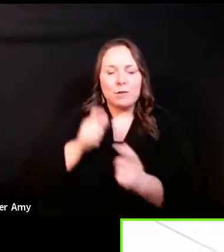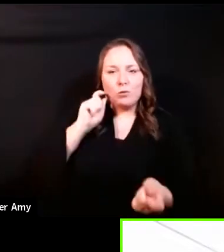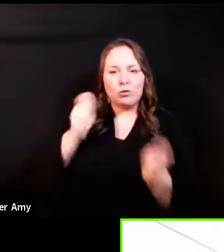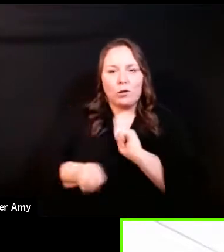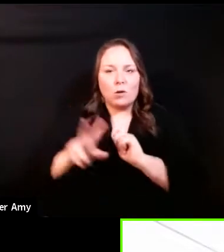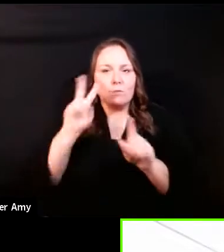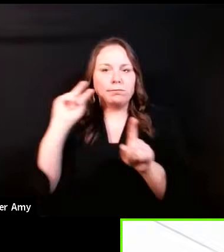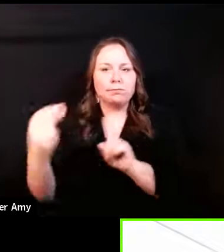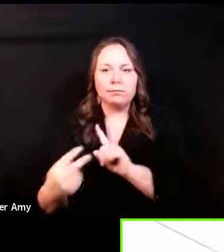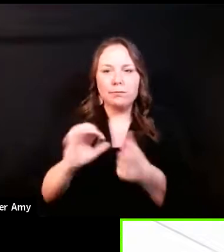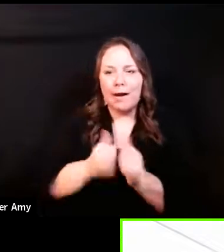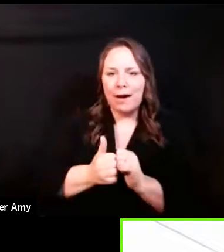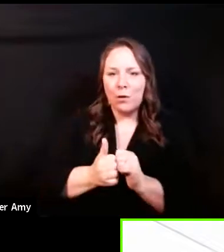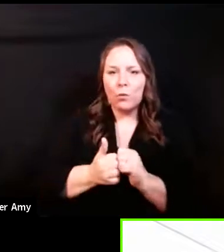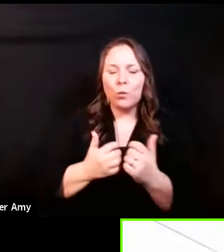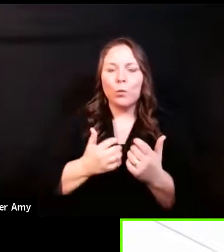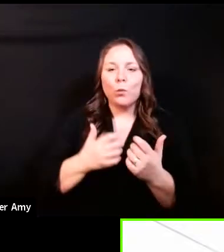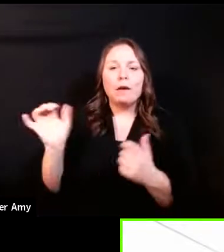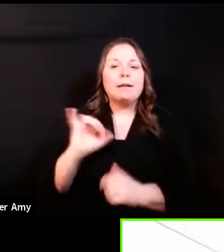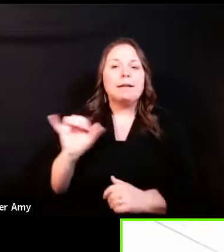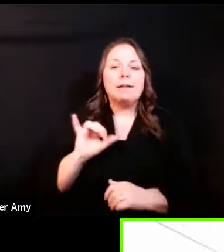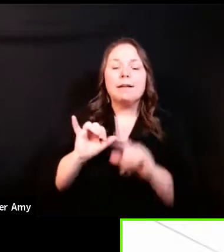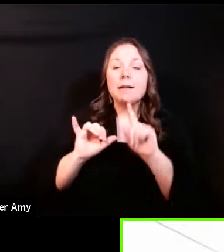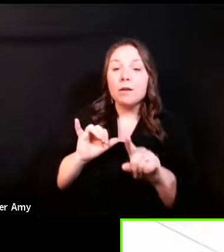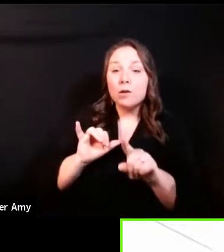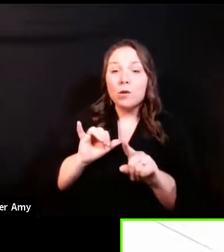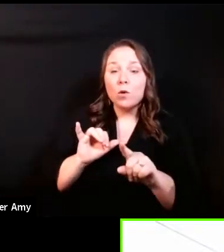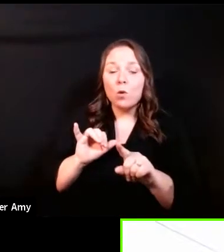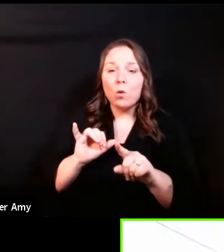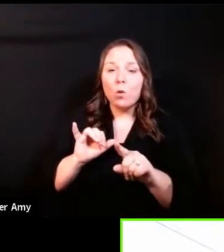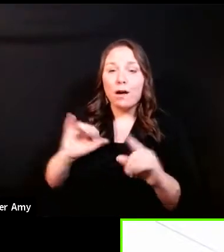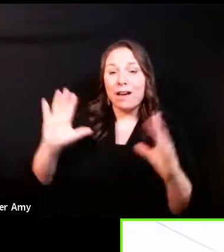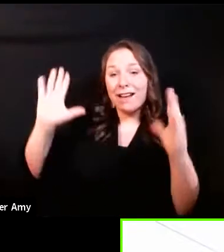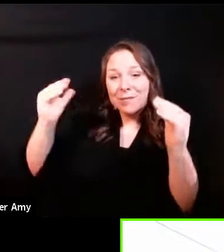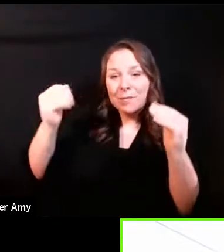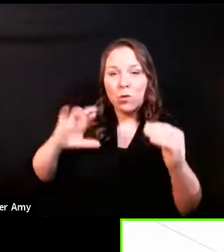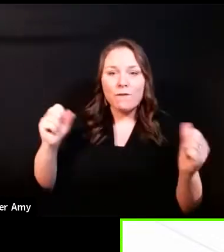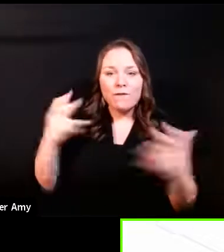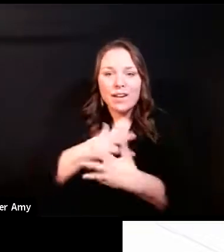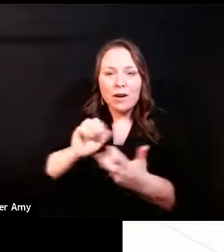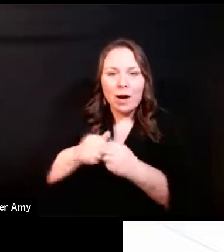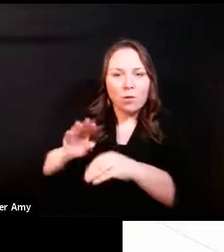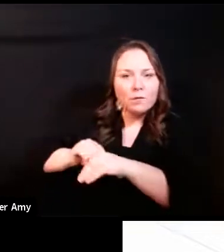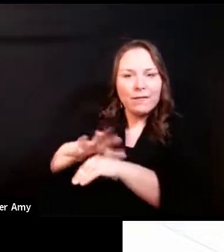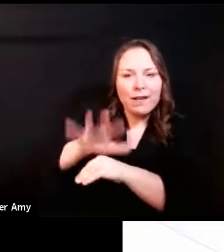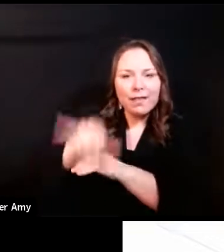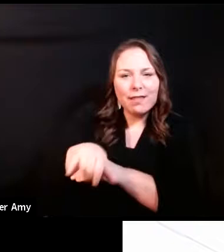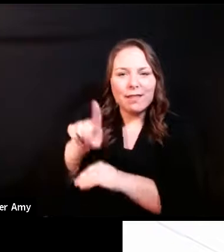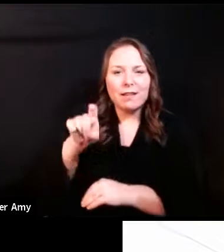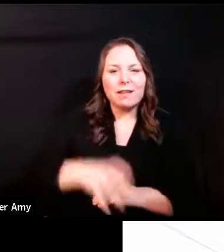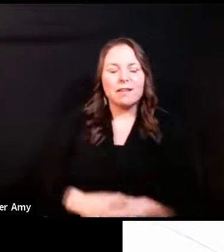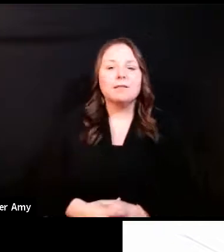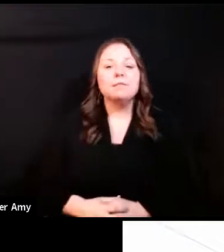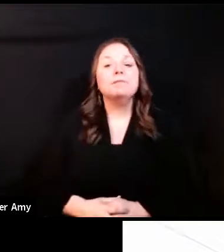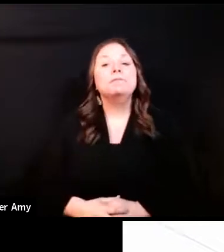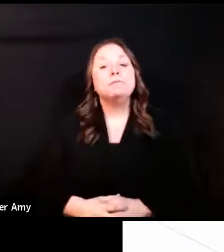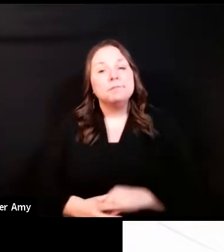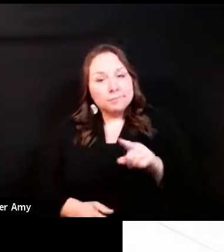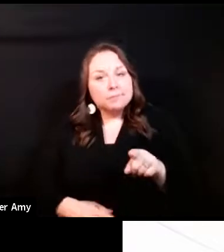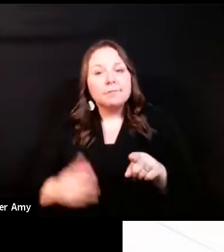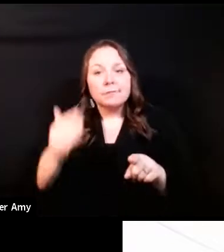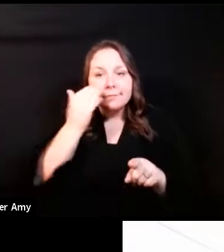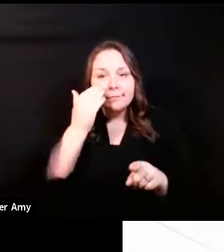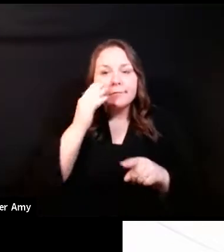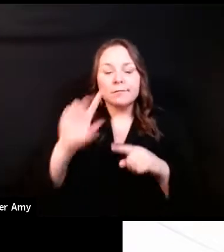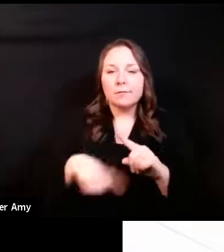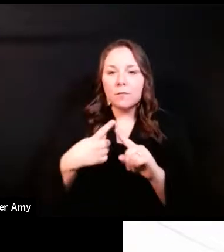looking at things? How did that influence your expectations or even your fears? Mhm. Yeah, when something goes